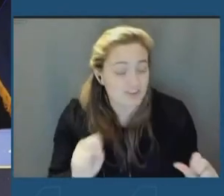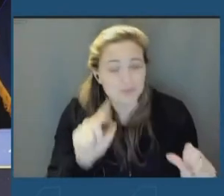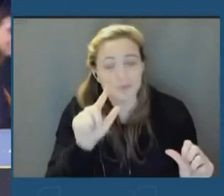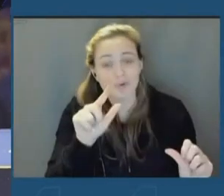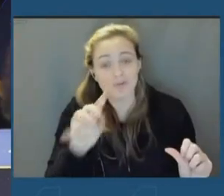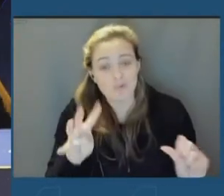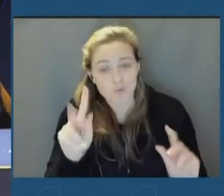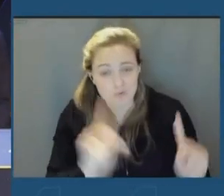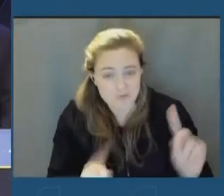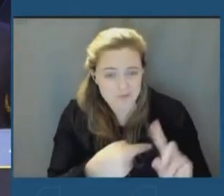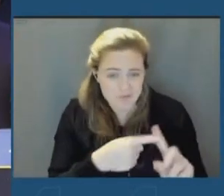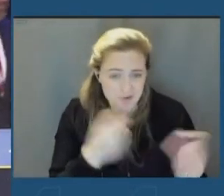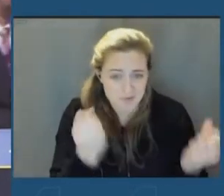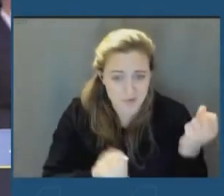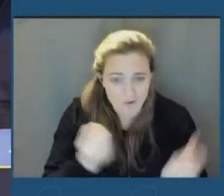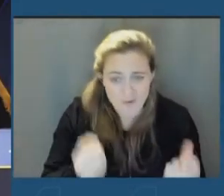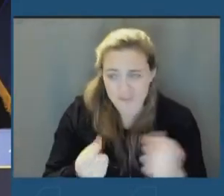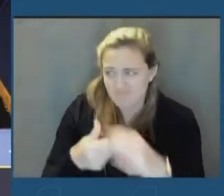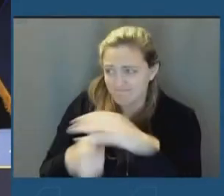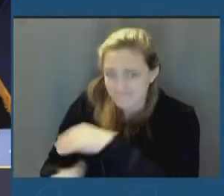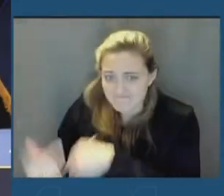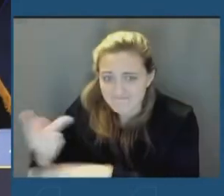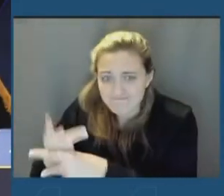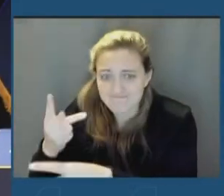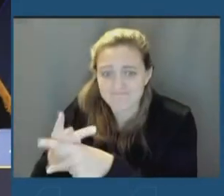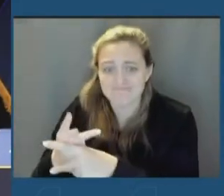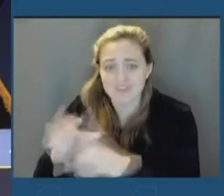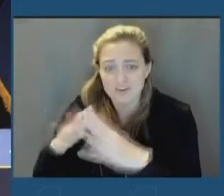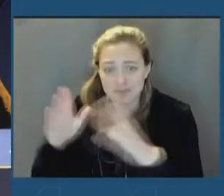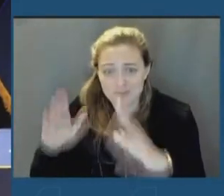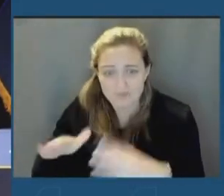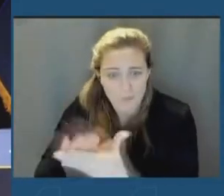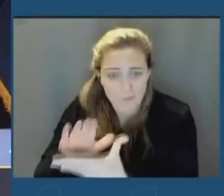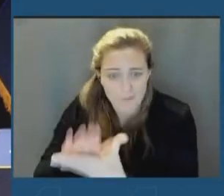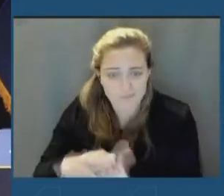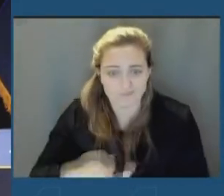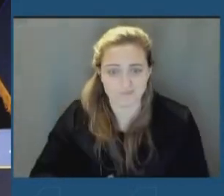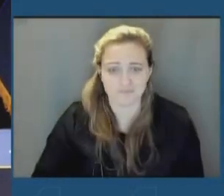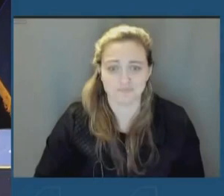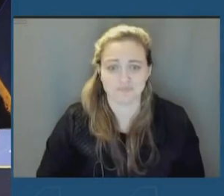from their cars and sheltered them in a nearby school. Thank you.